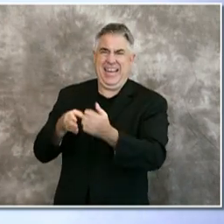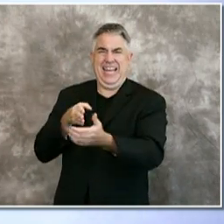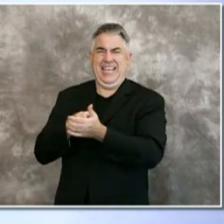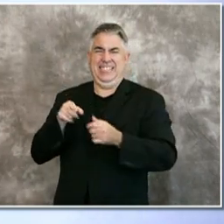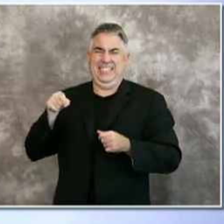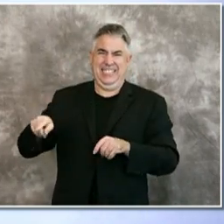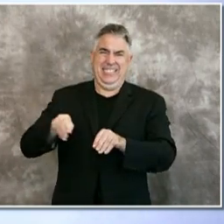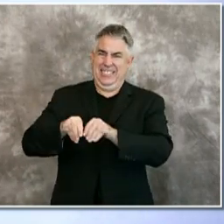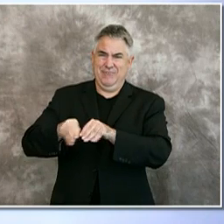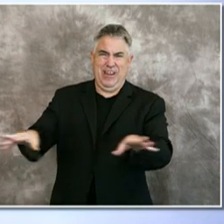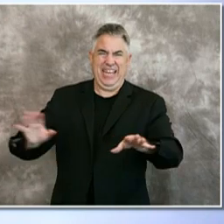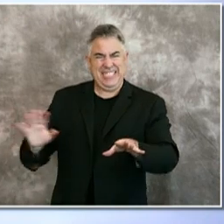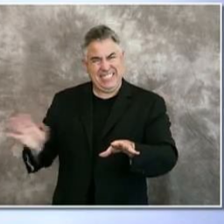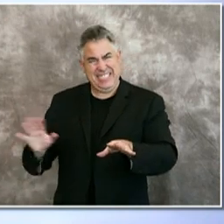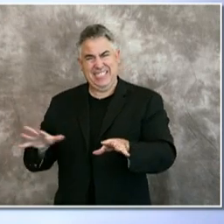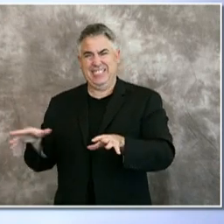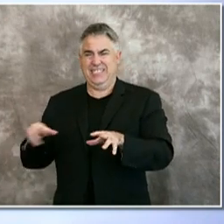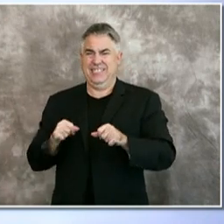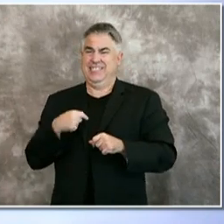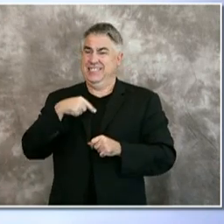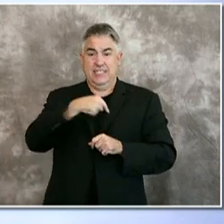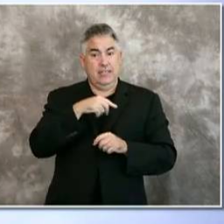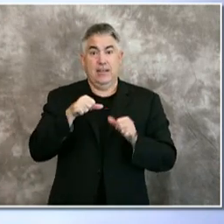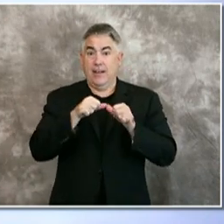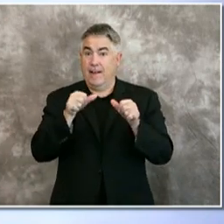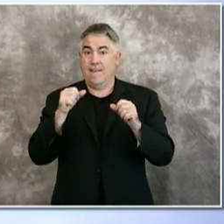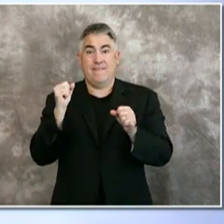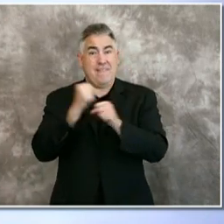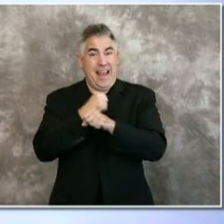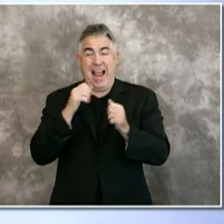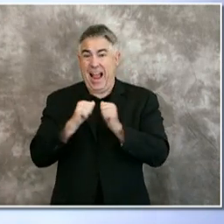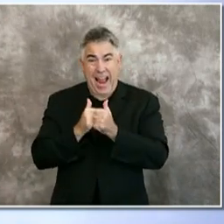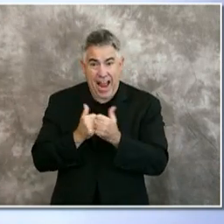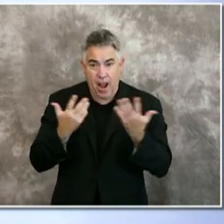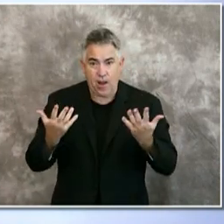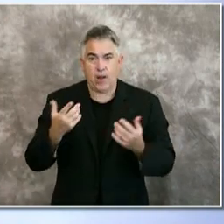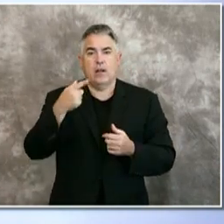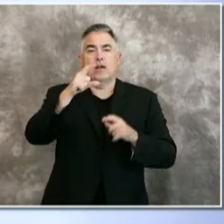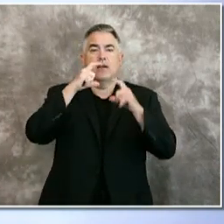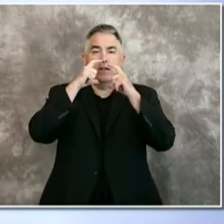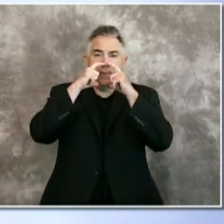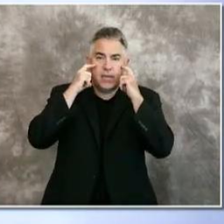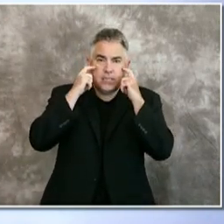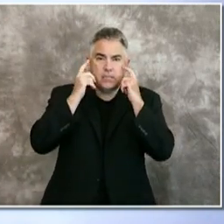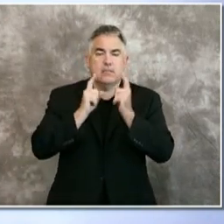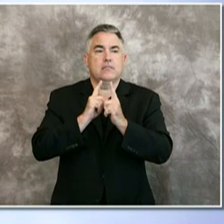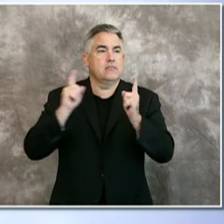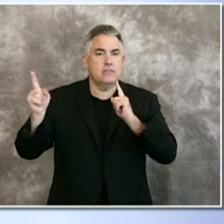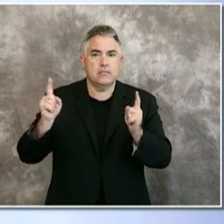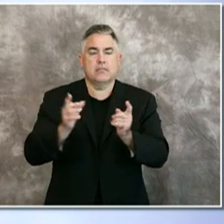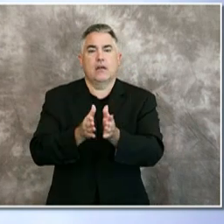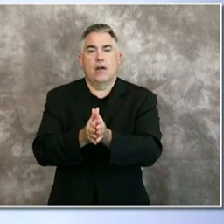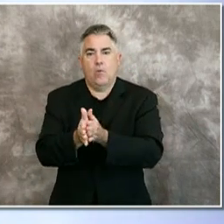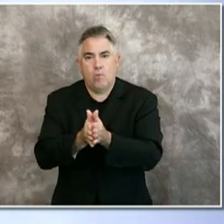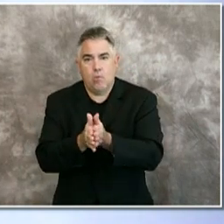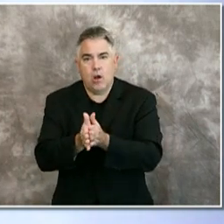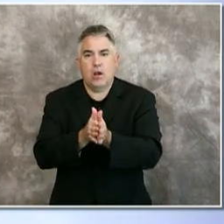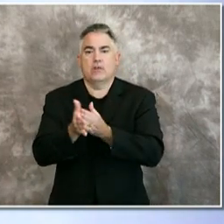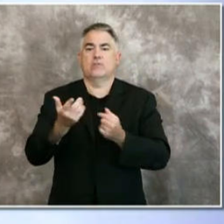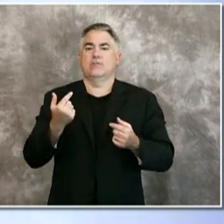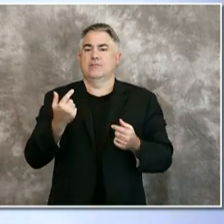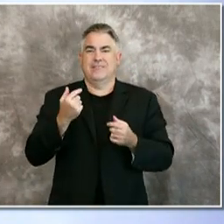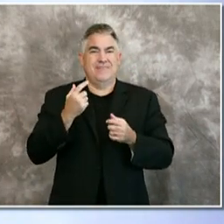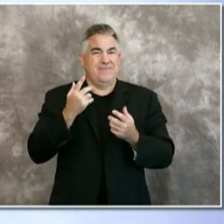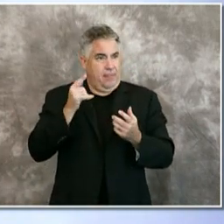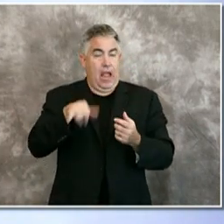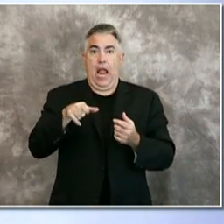win that fight by physical distancing, by utilizing face covers, by hand washing. We win that fight by adhering